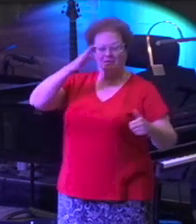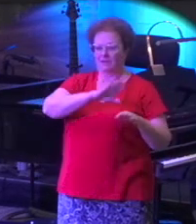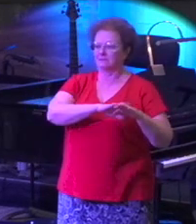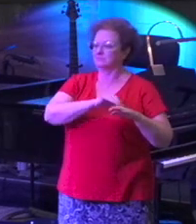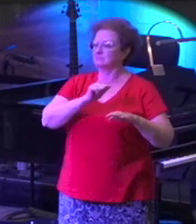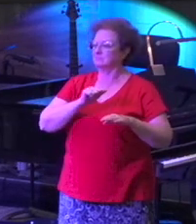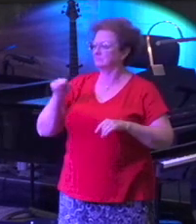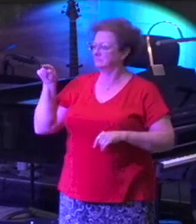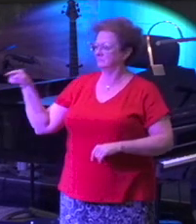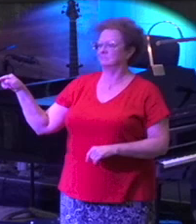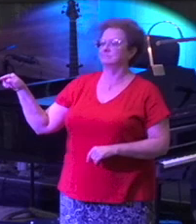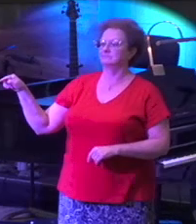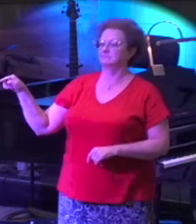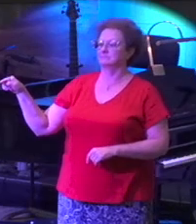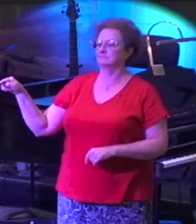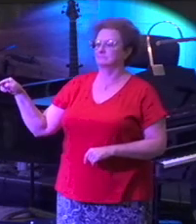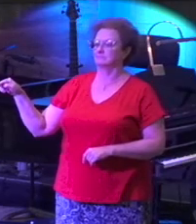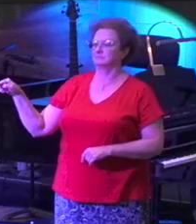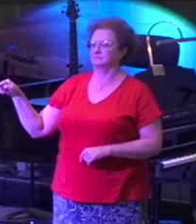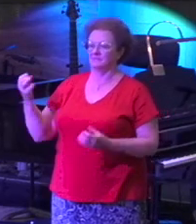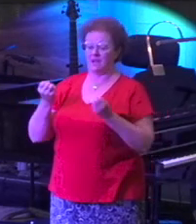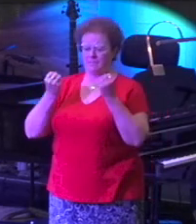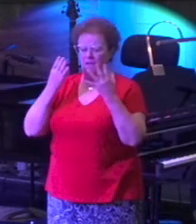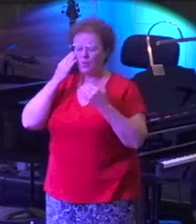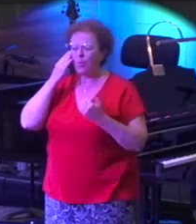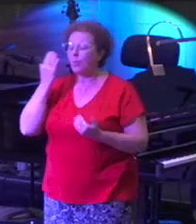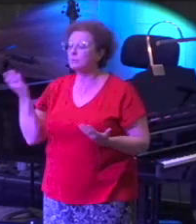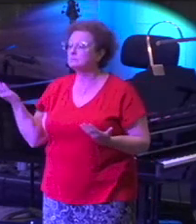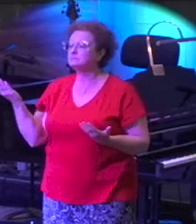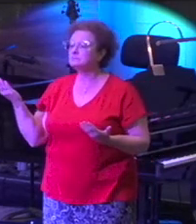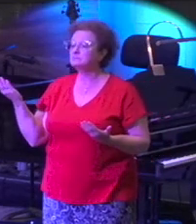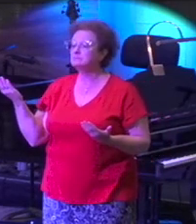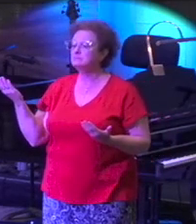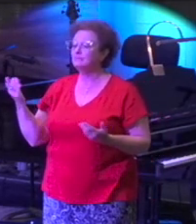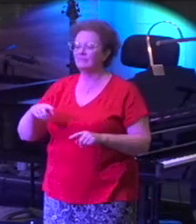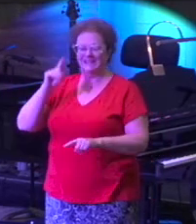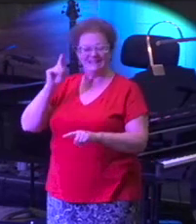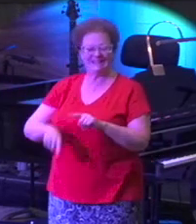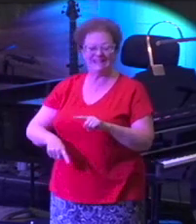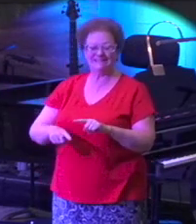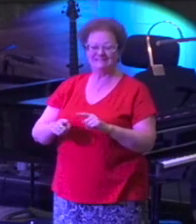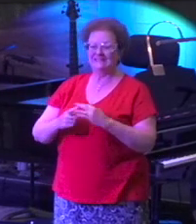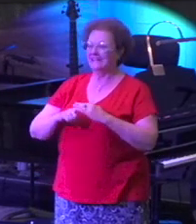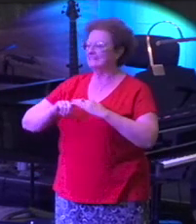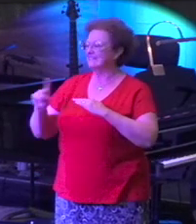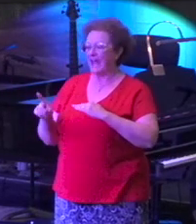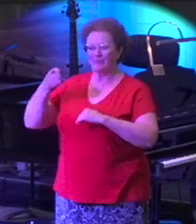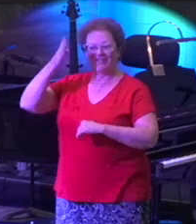him. But how many of you know that you cannot flee from the presence of